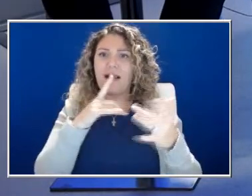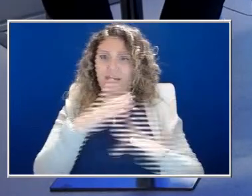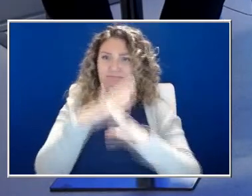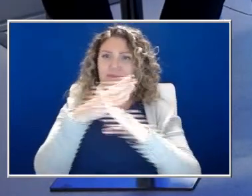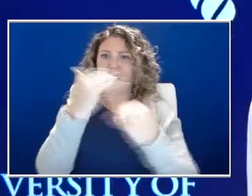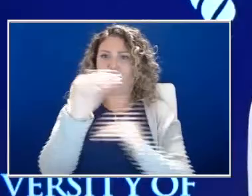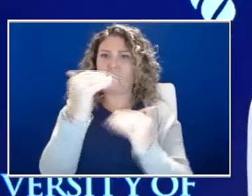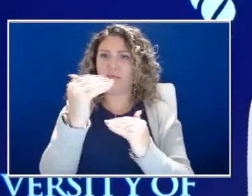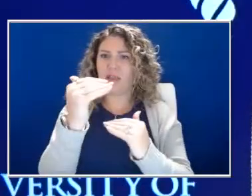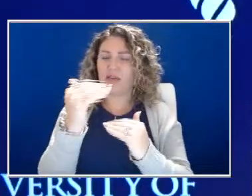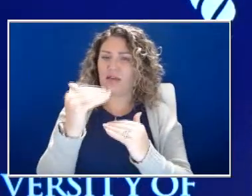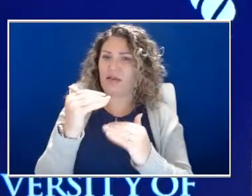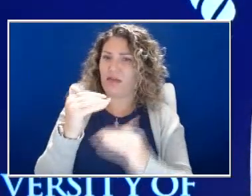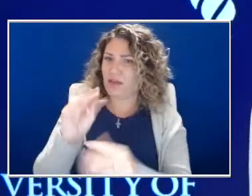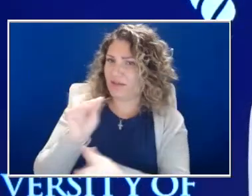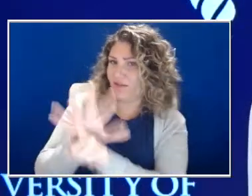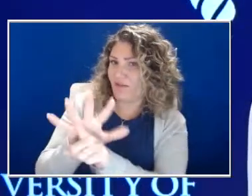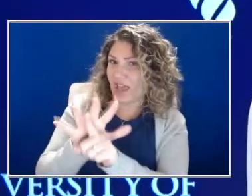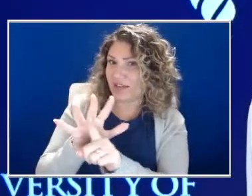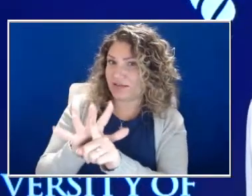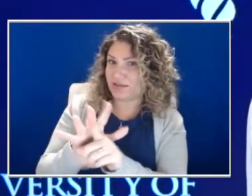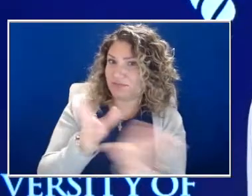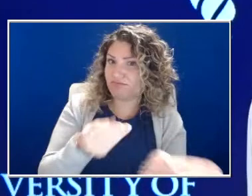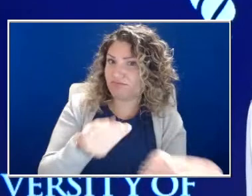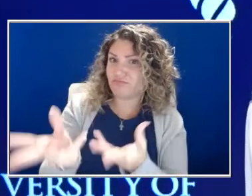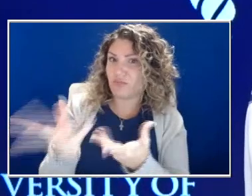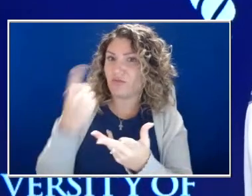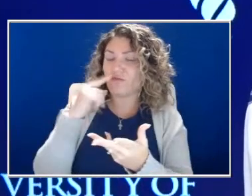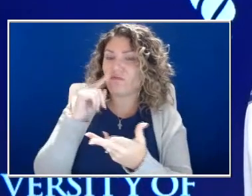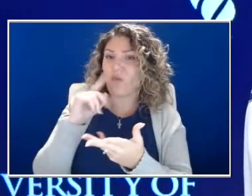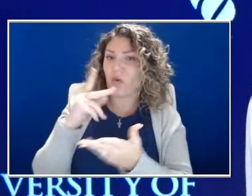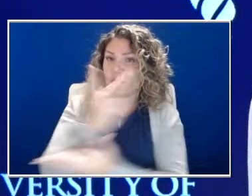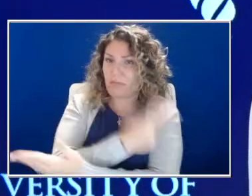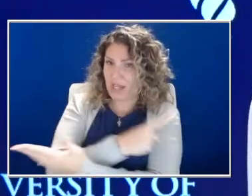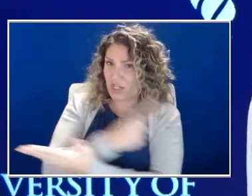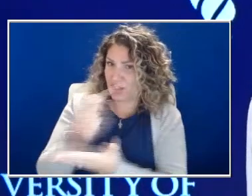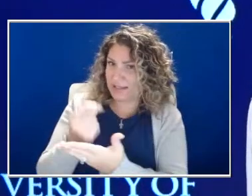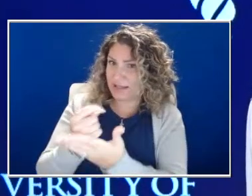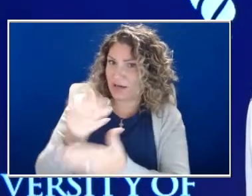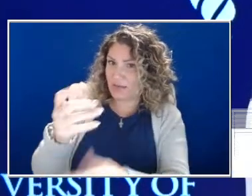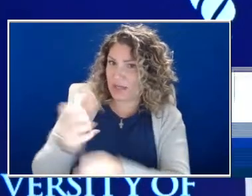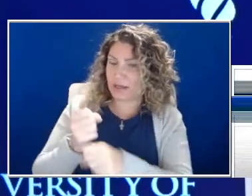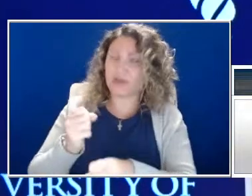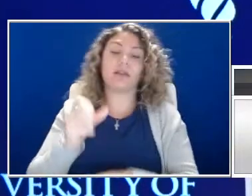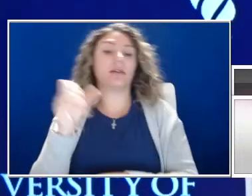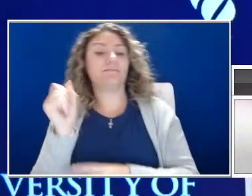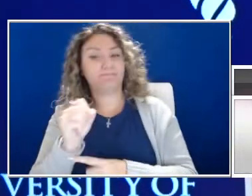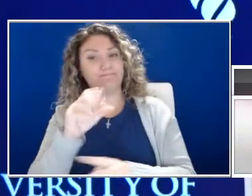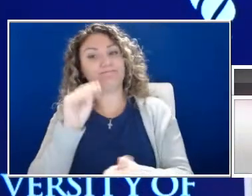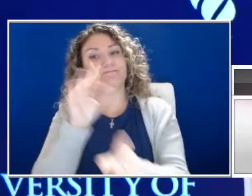patients? Yes, supply chain has affected getting this therapy to patients, but in a somewhat unique way. It's not